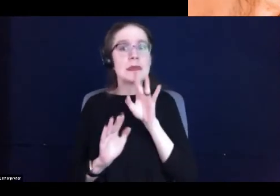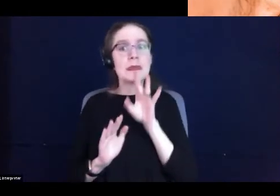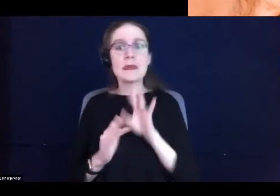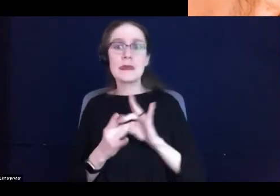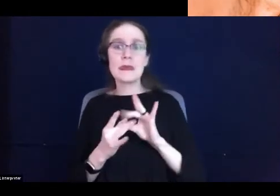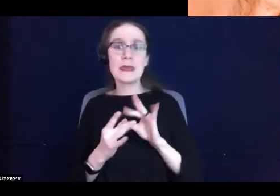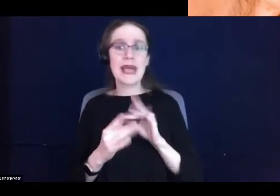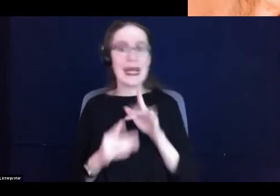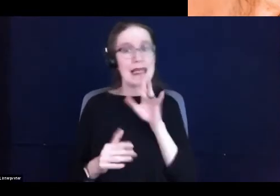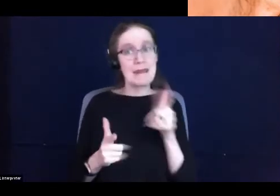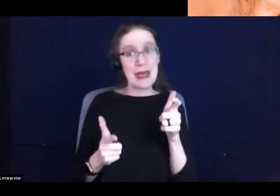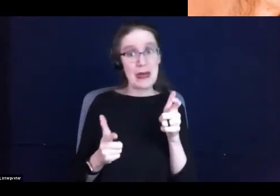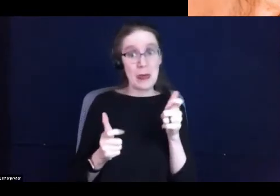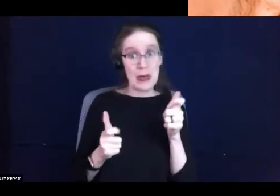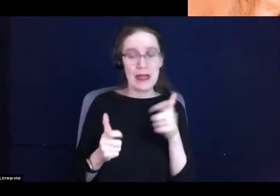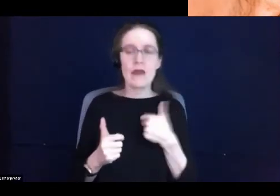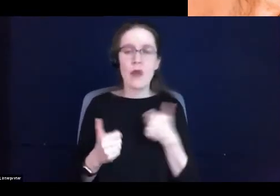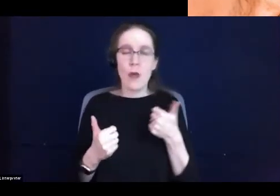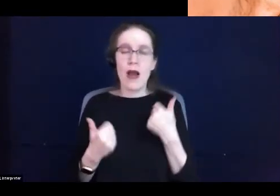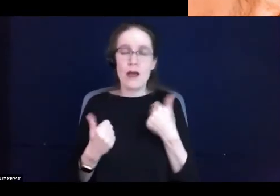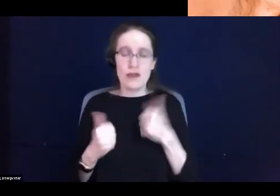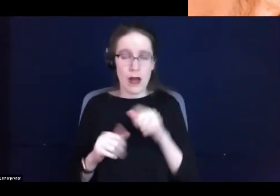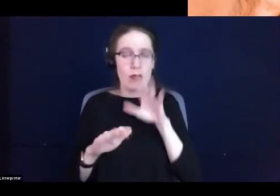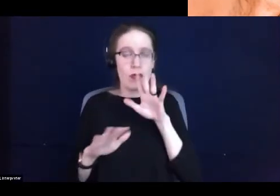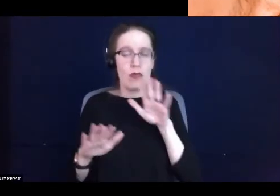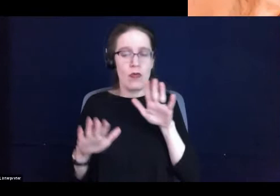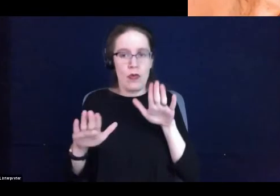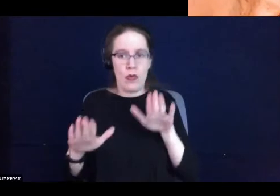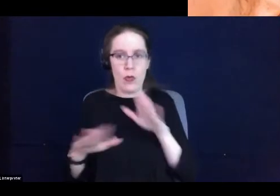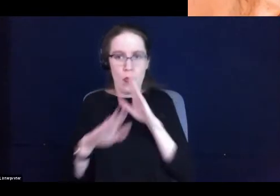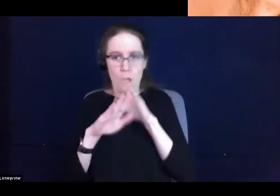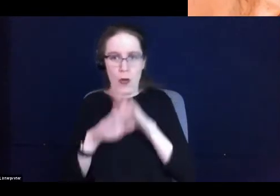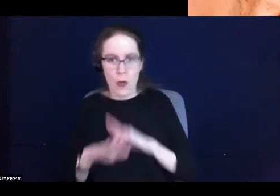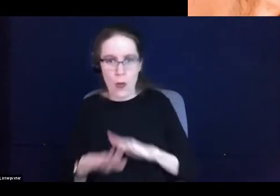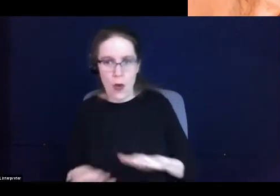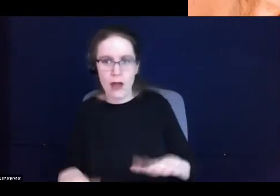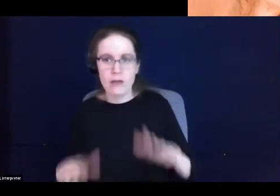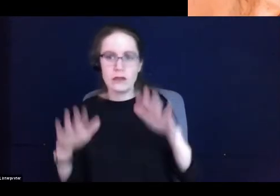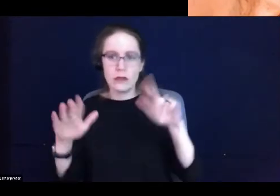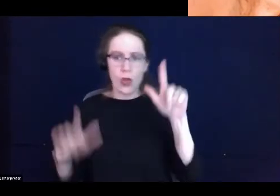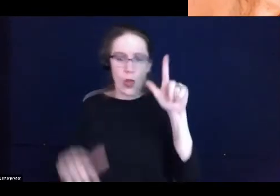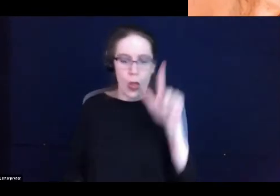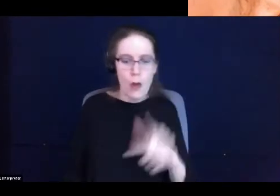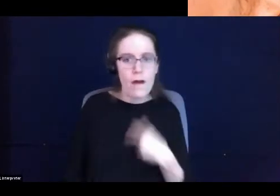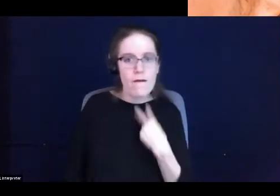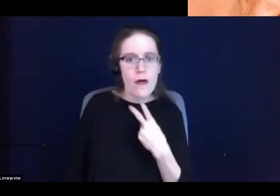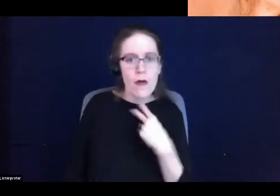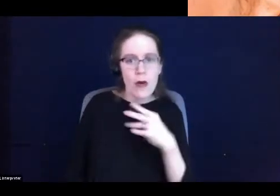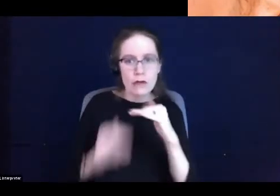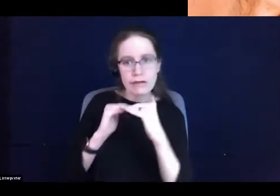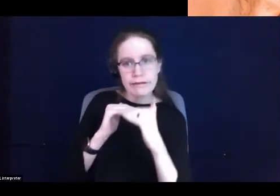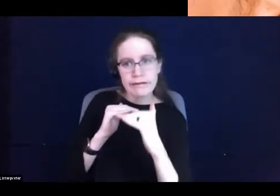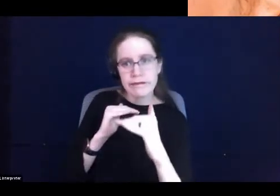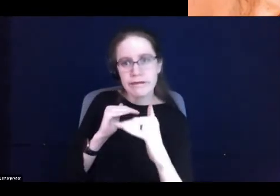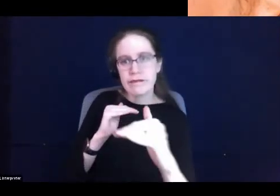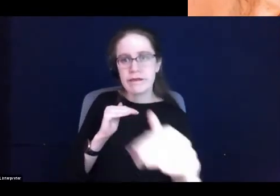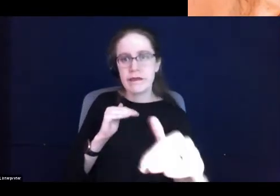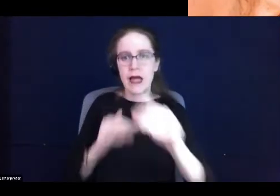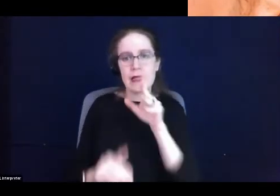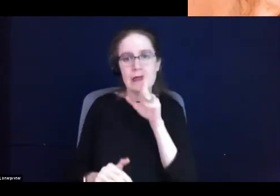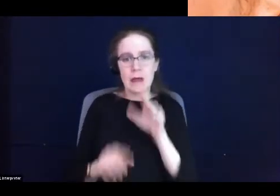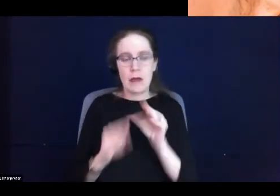my tone and slow my pace when I'm speaking with survivors. My mom used to always say to me,